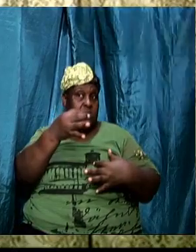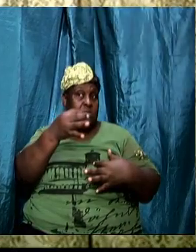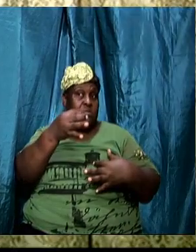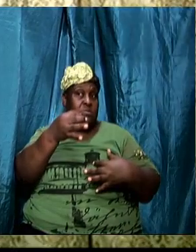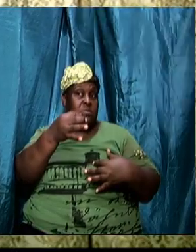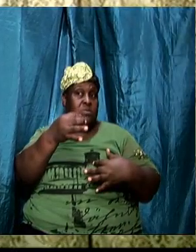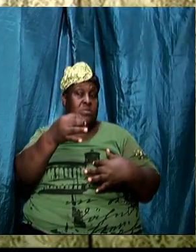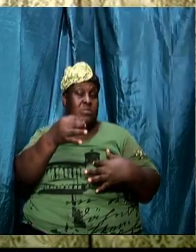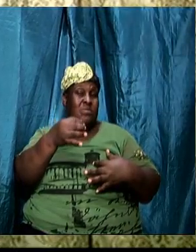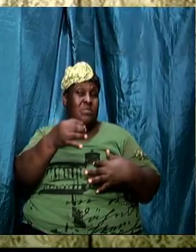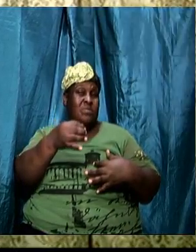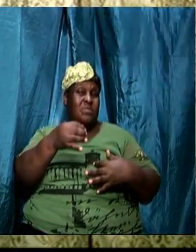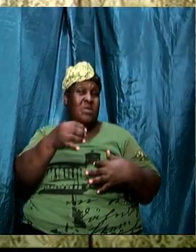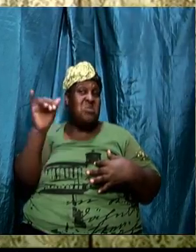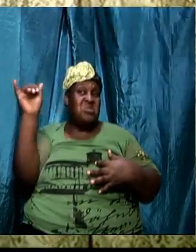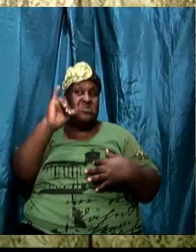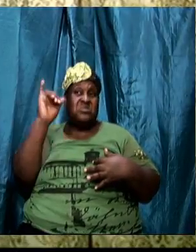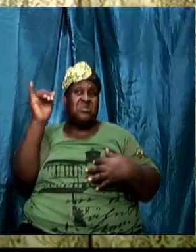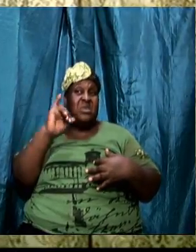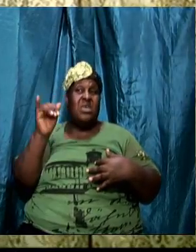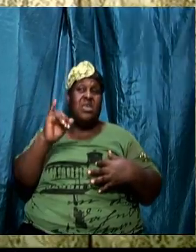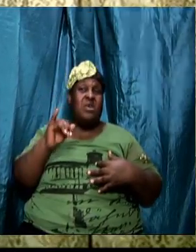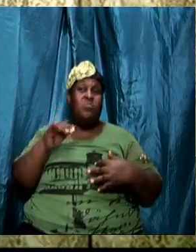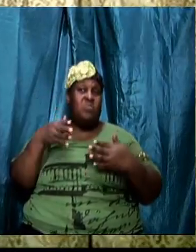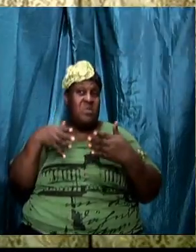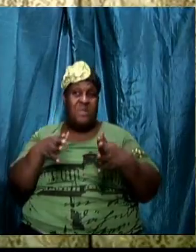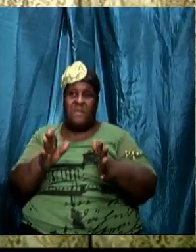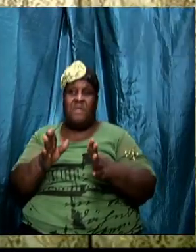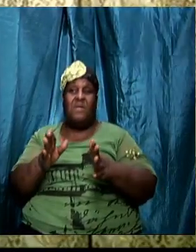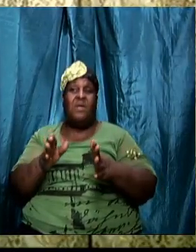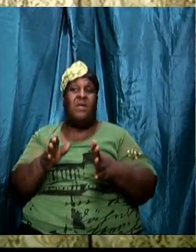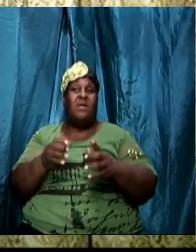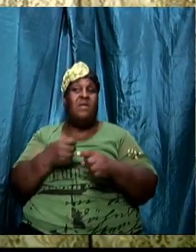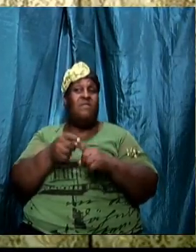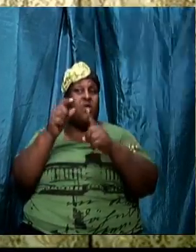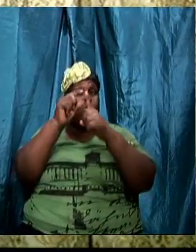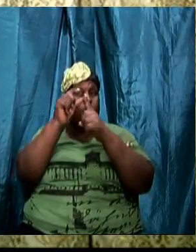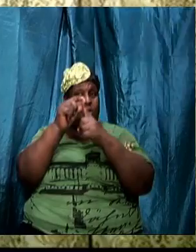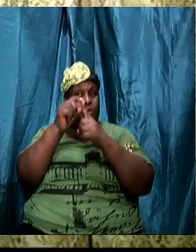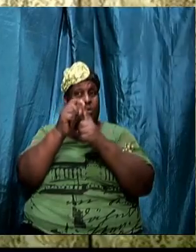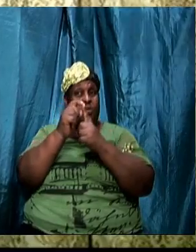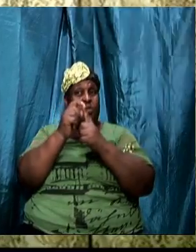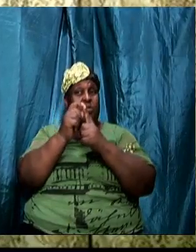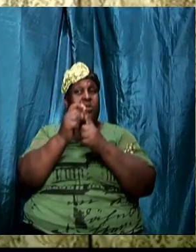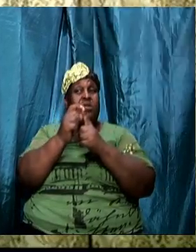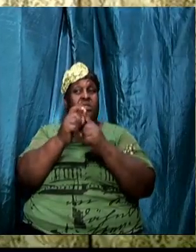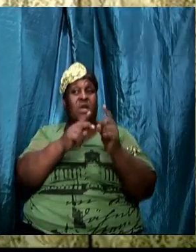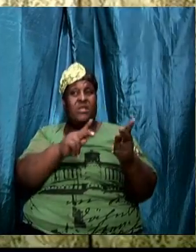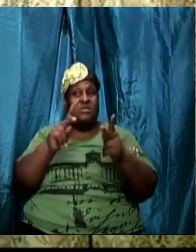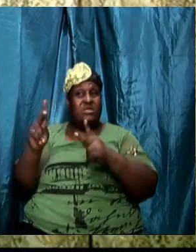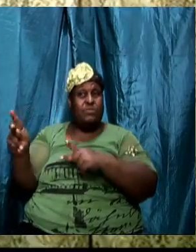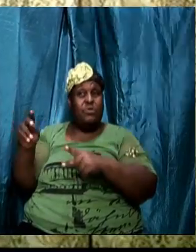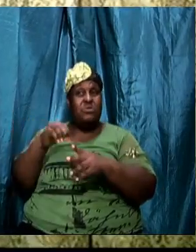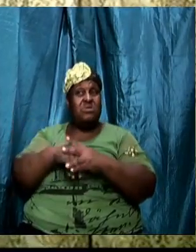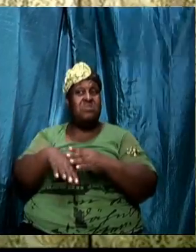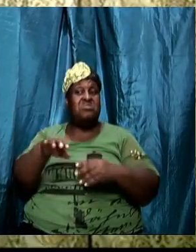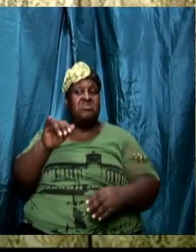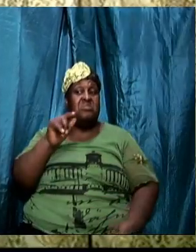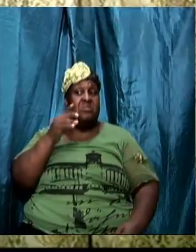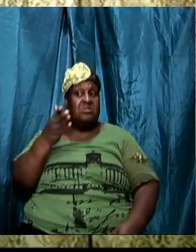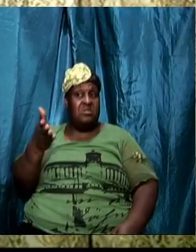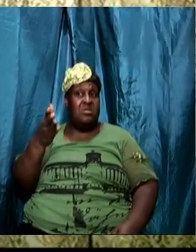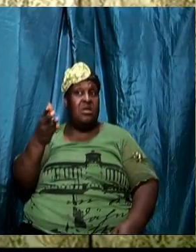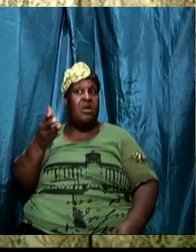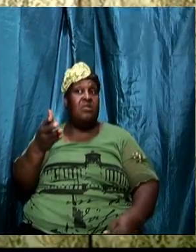of Almighty God. The same emphasis from the word that is placed on that experience